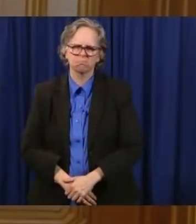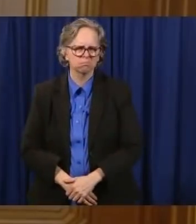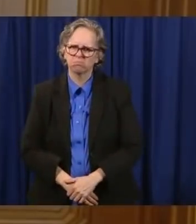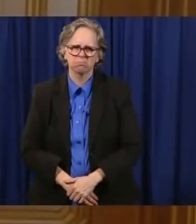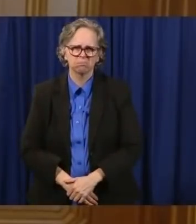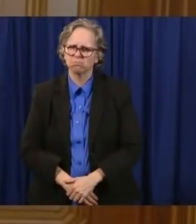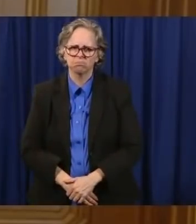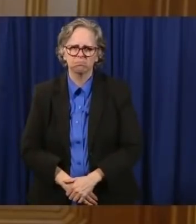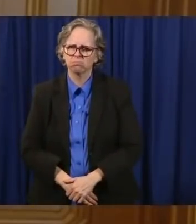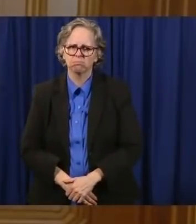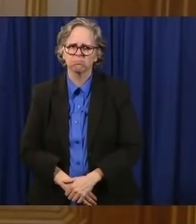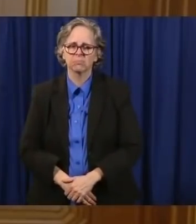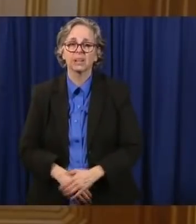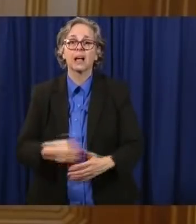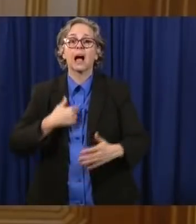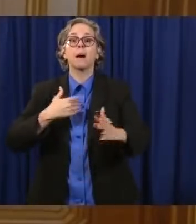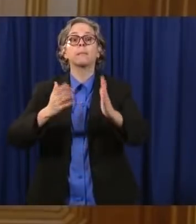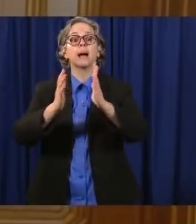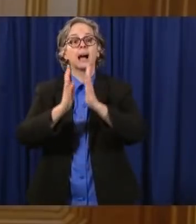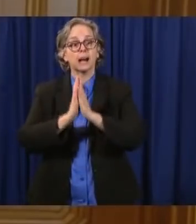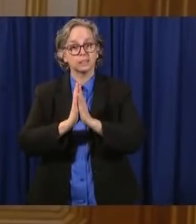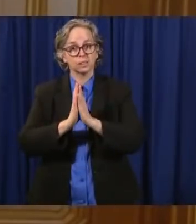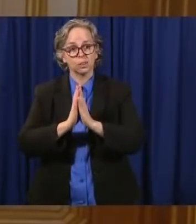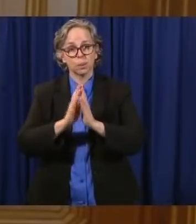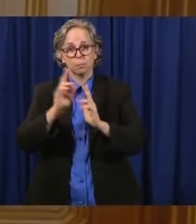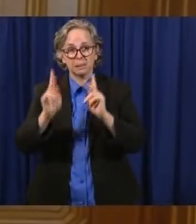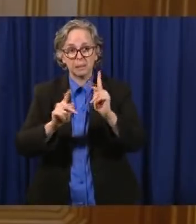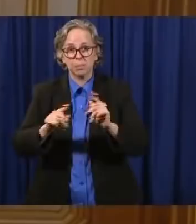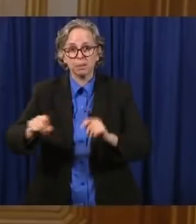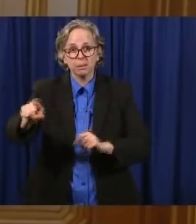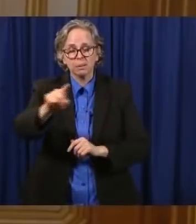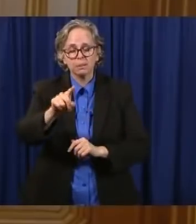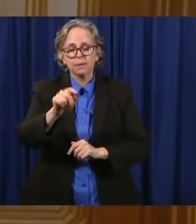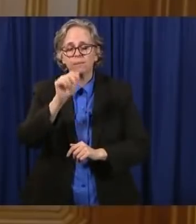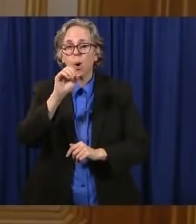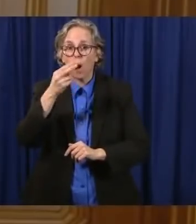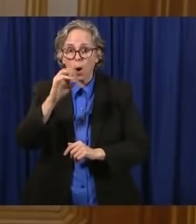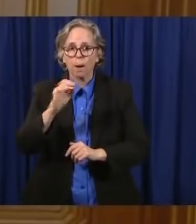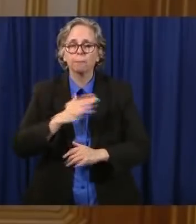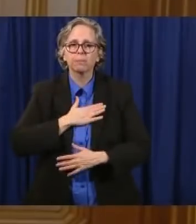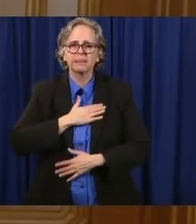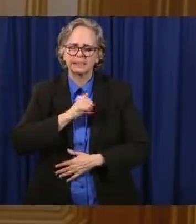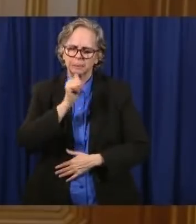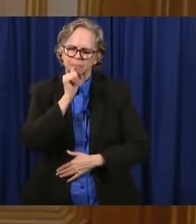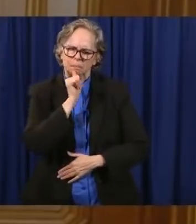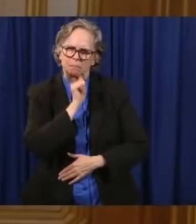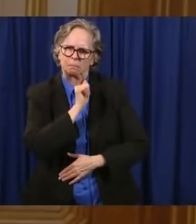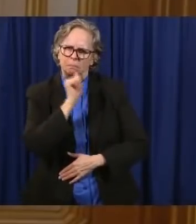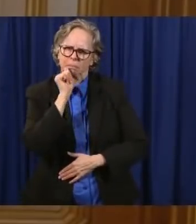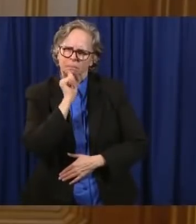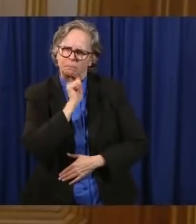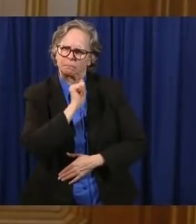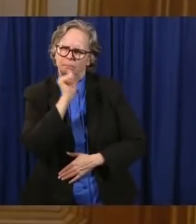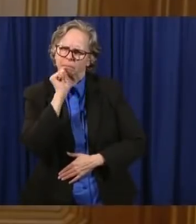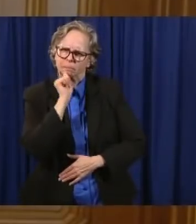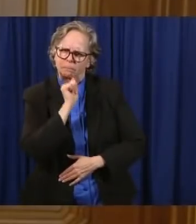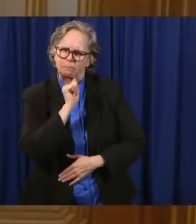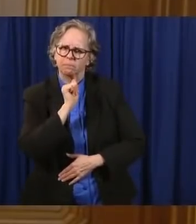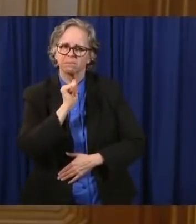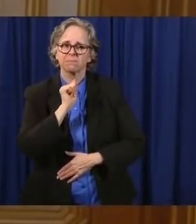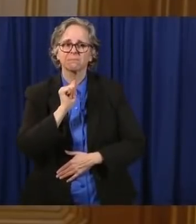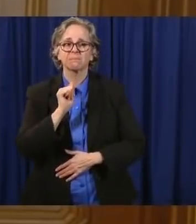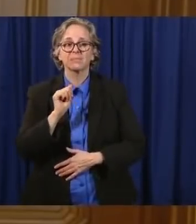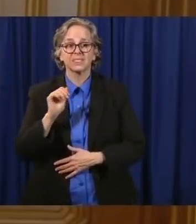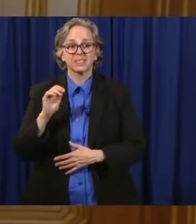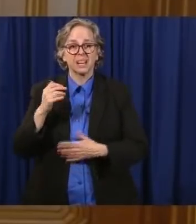Ohioans to do is hang in there. all the evidence that we have indicates